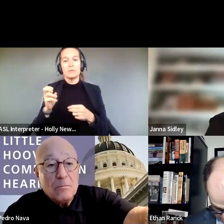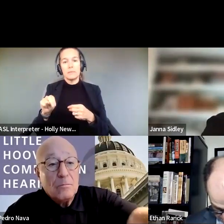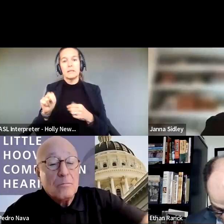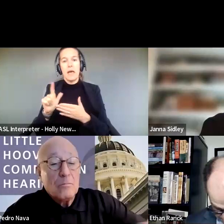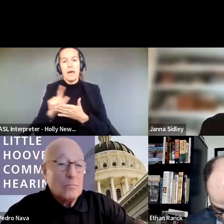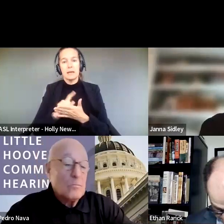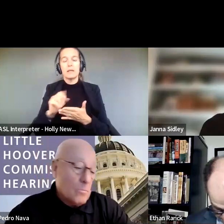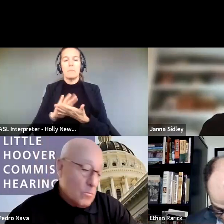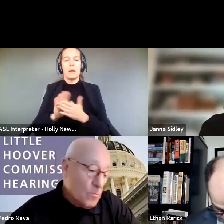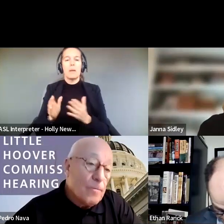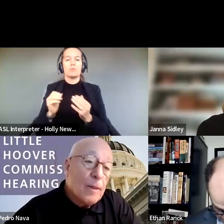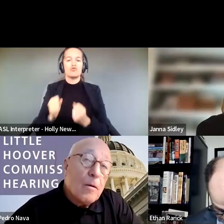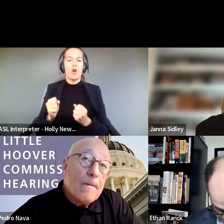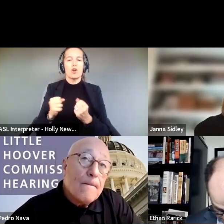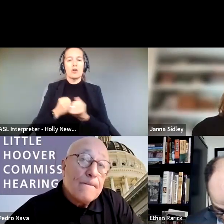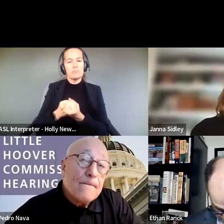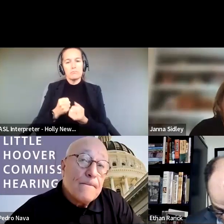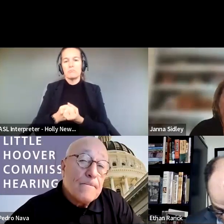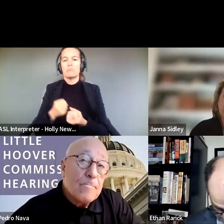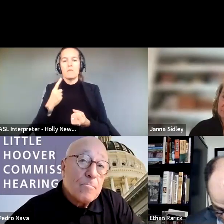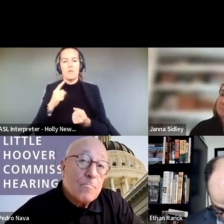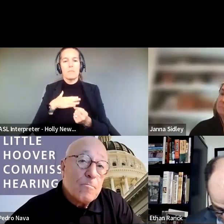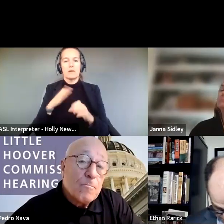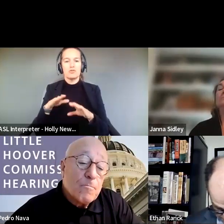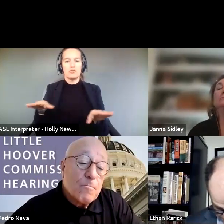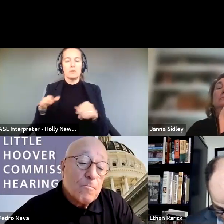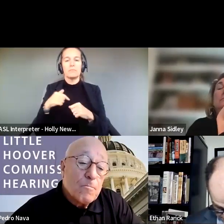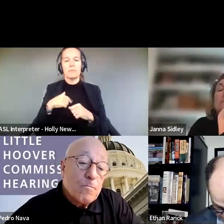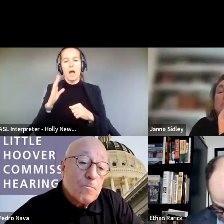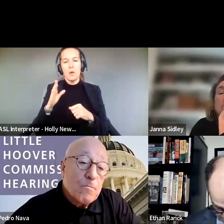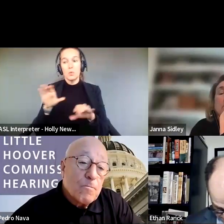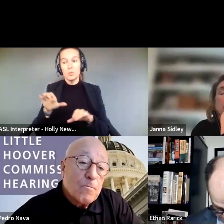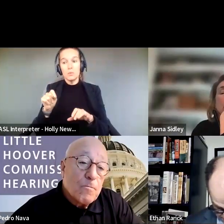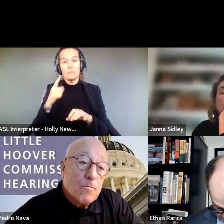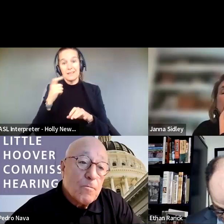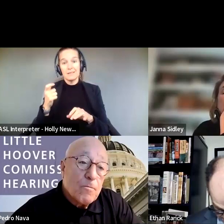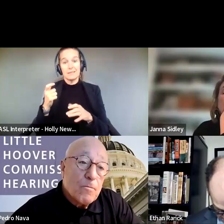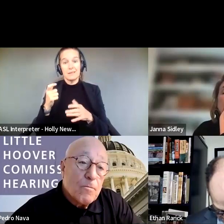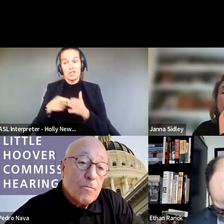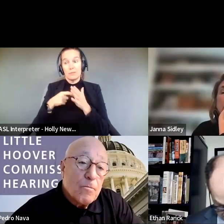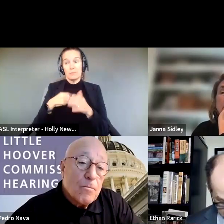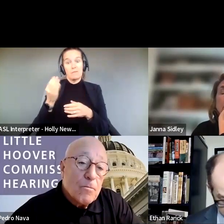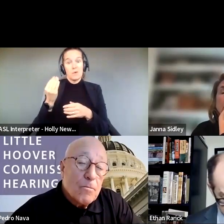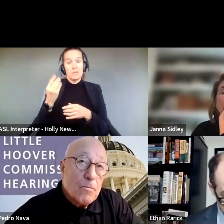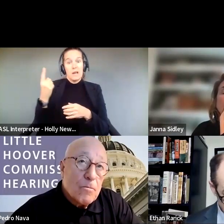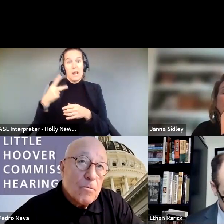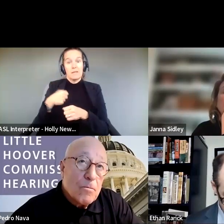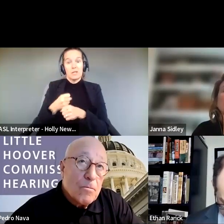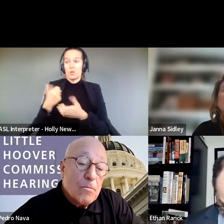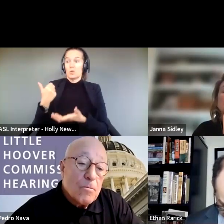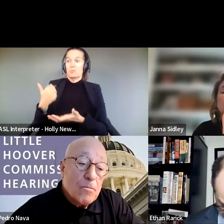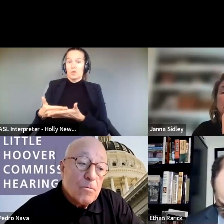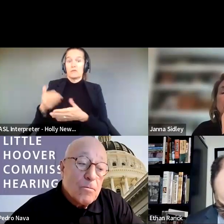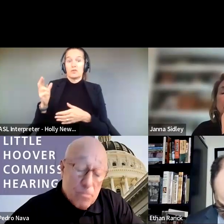and better informed advocate for my children. I would need this because it took me 14 and a half years to prove to our regional